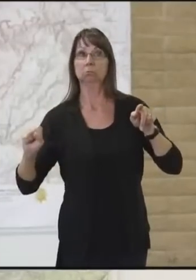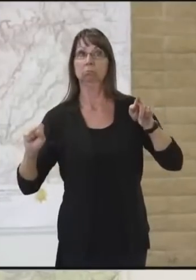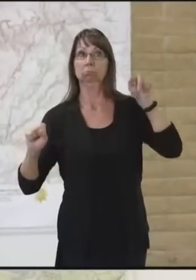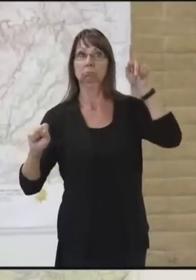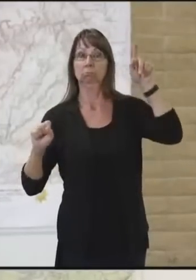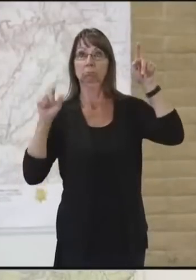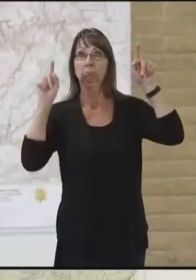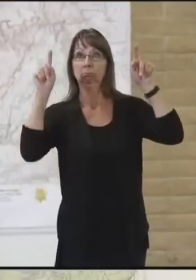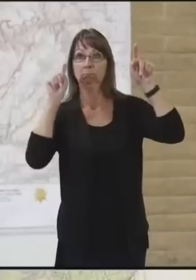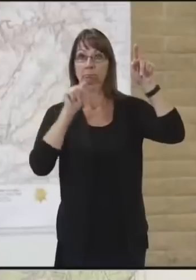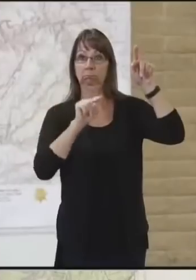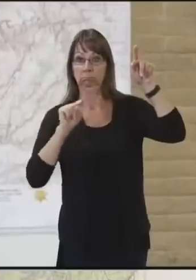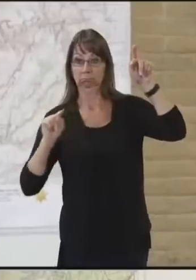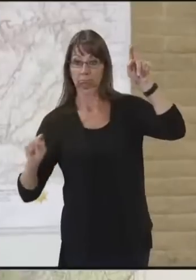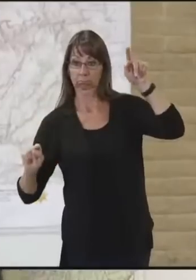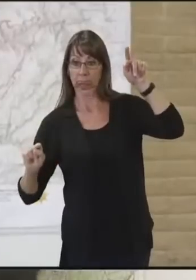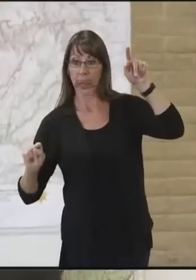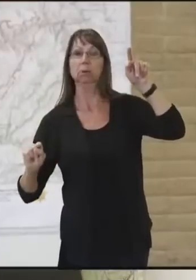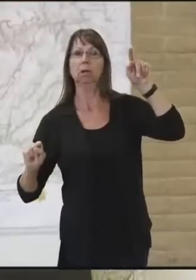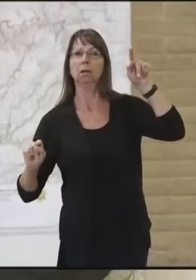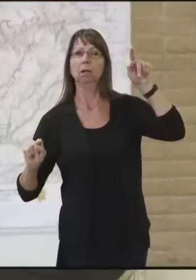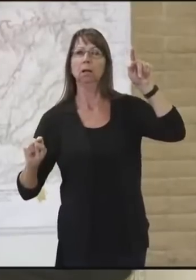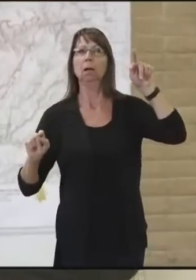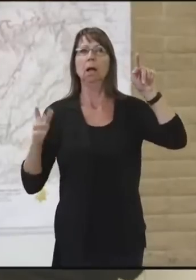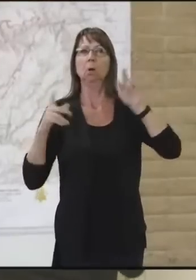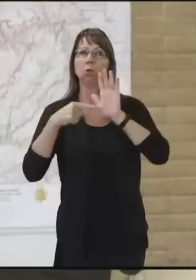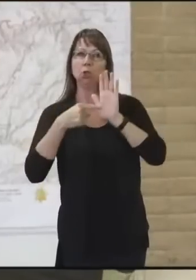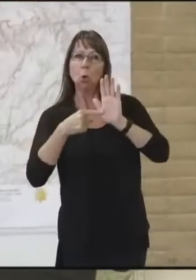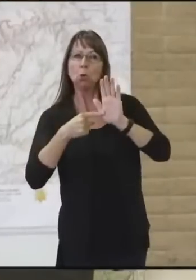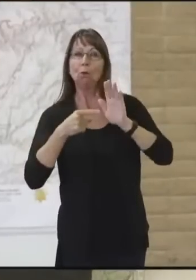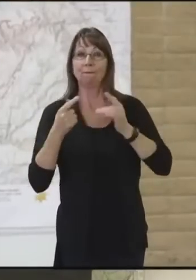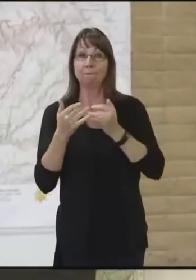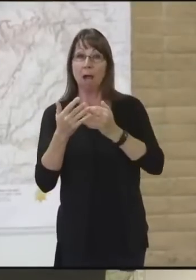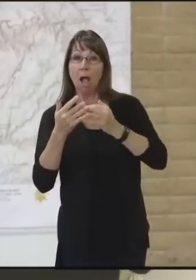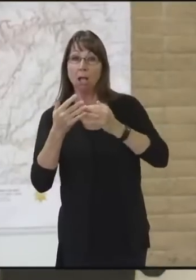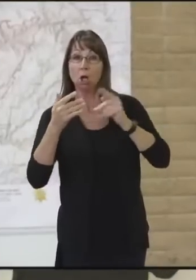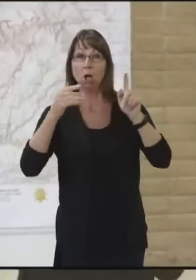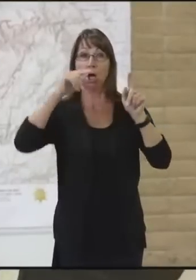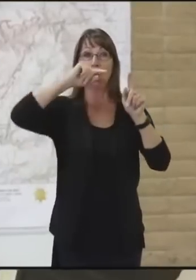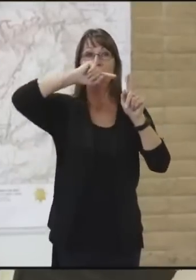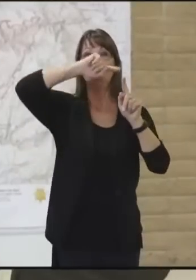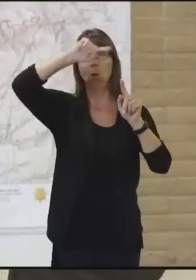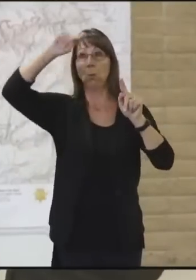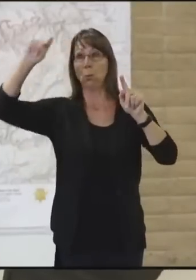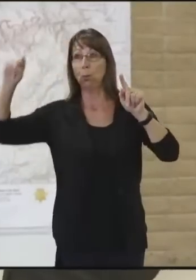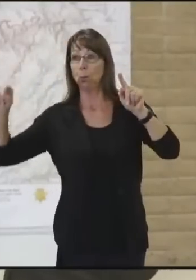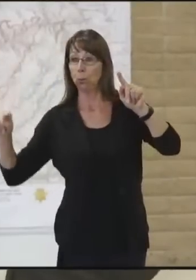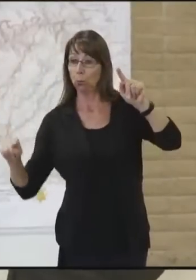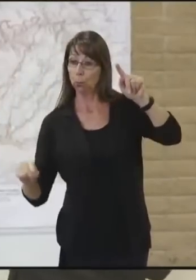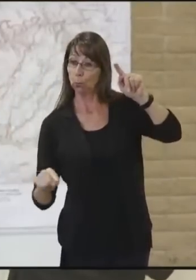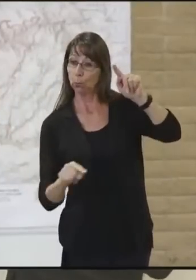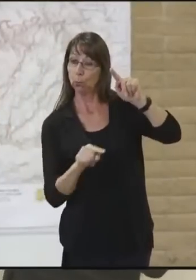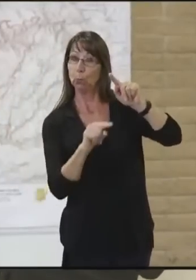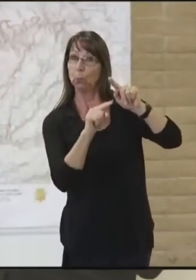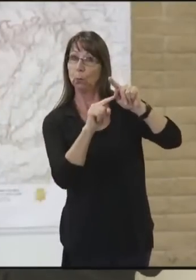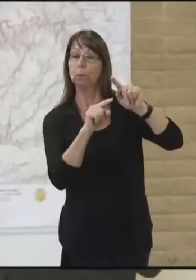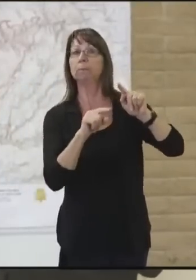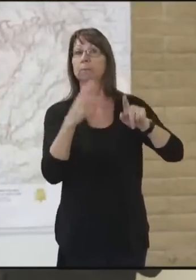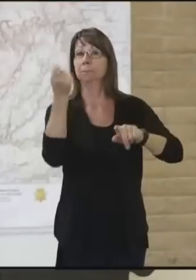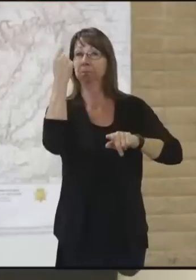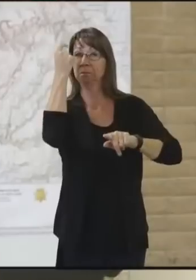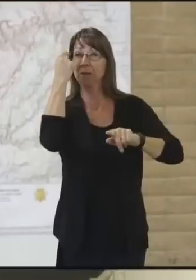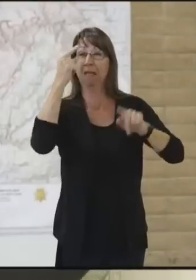what the extent of the fire perimeter is. So, with that massive fire